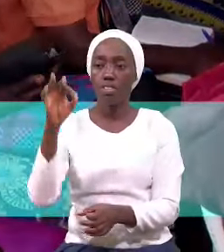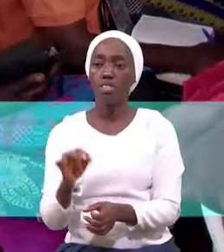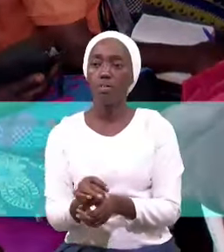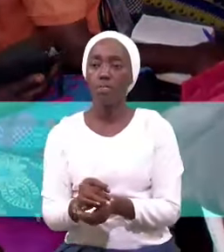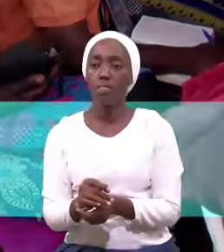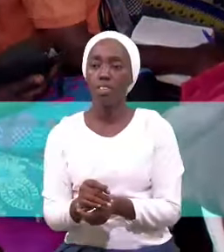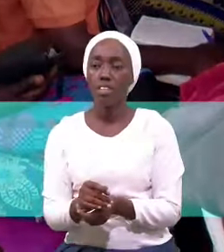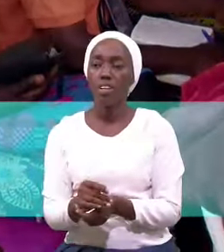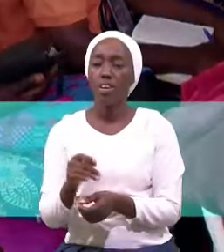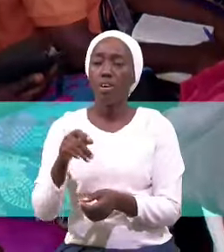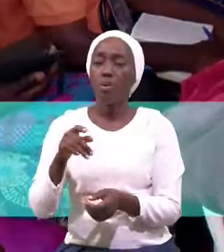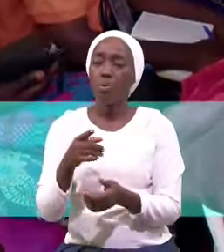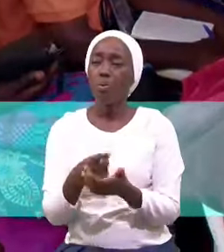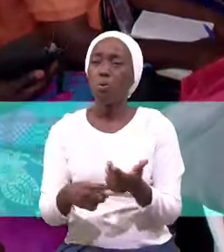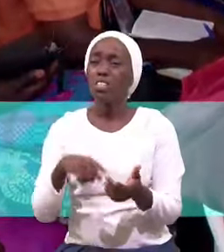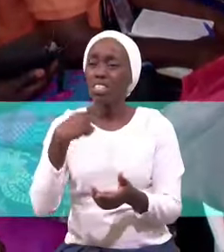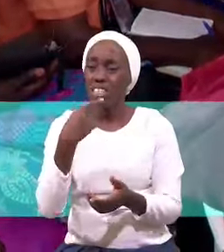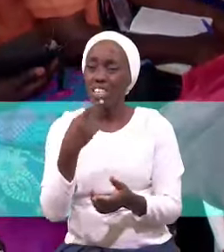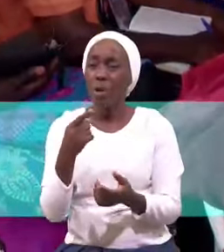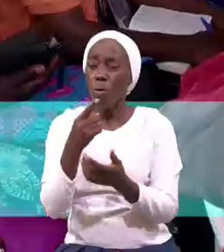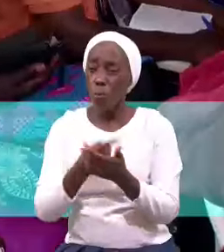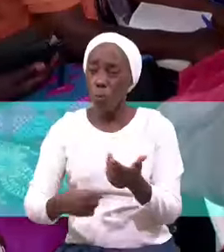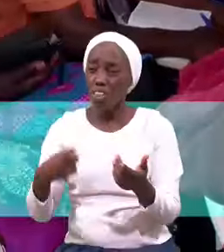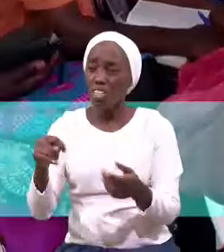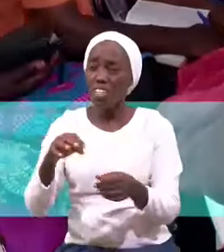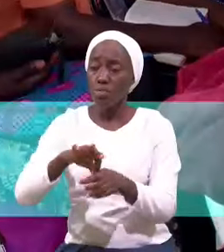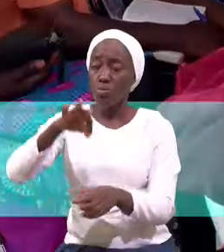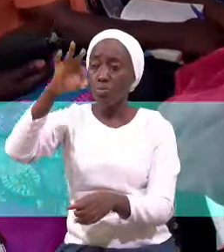What he says, say it exactly that way.